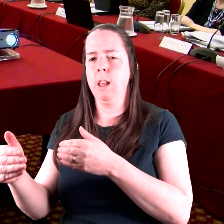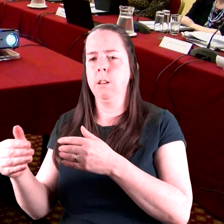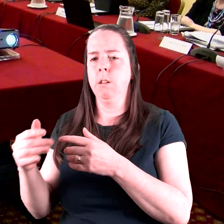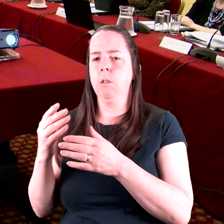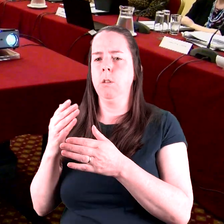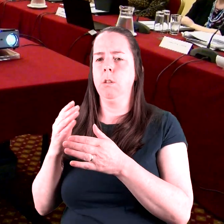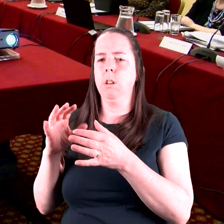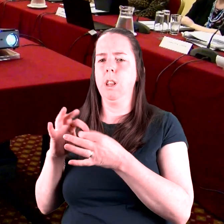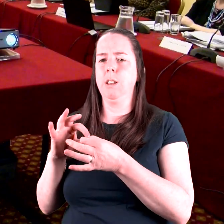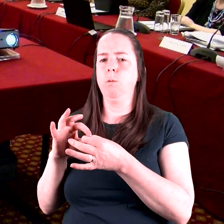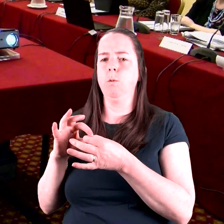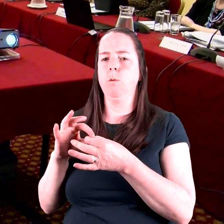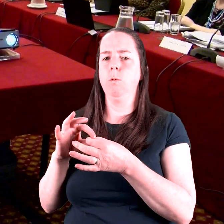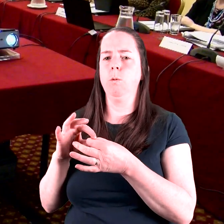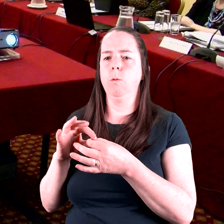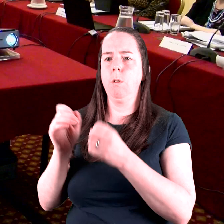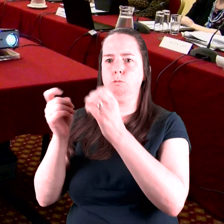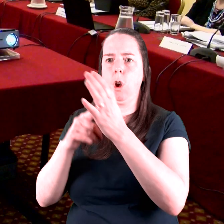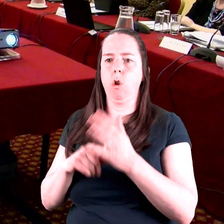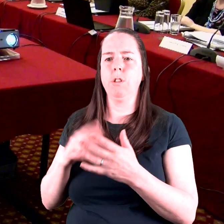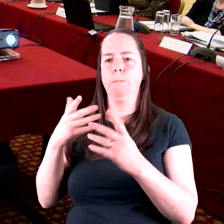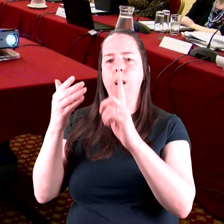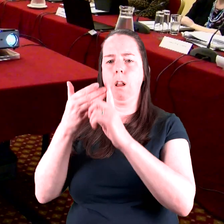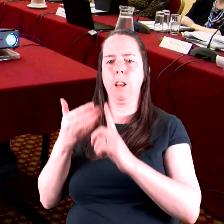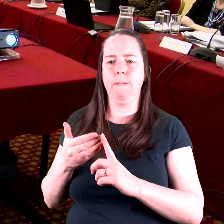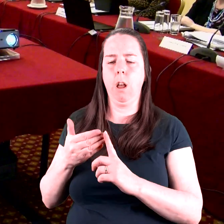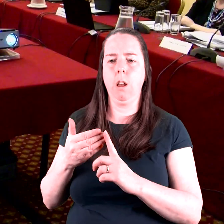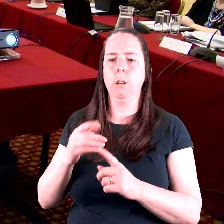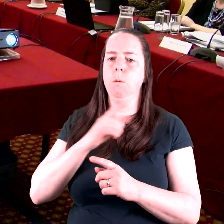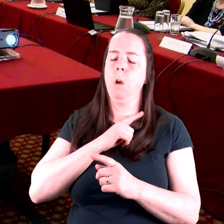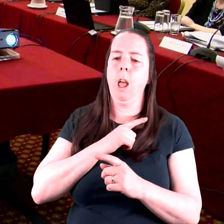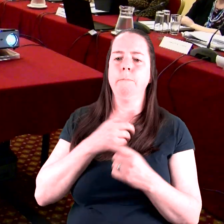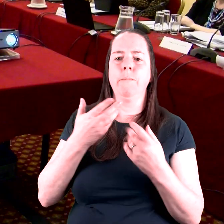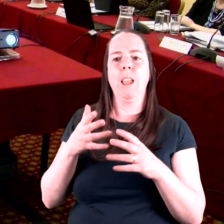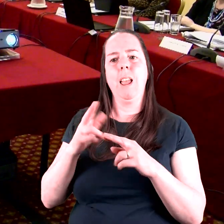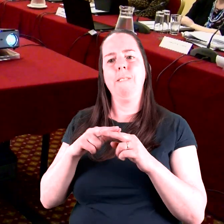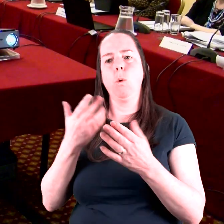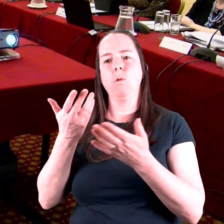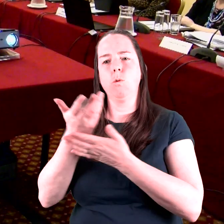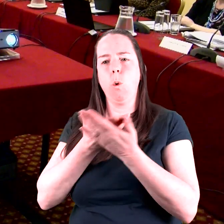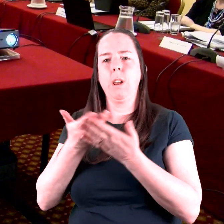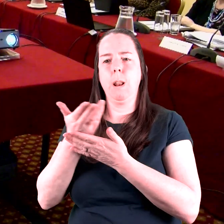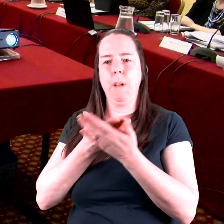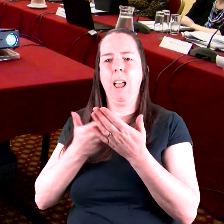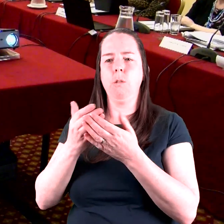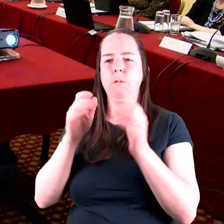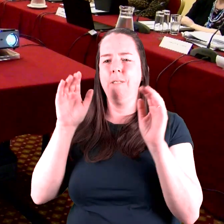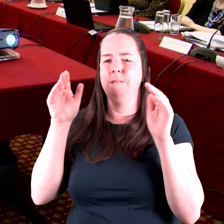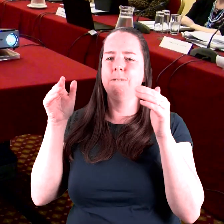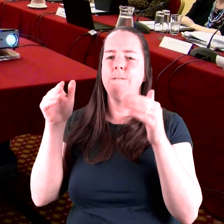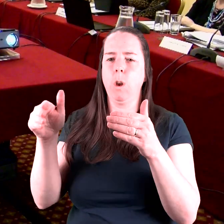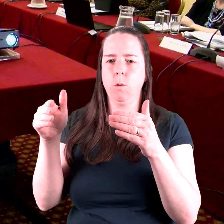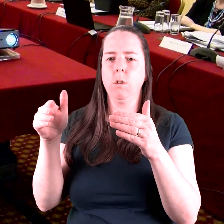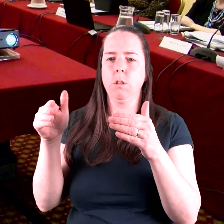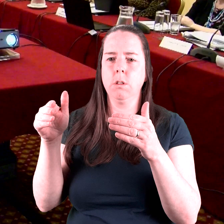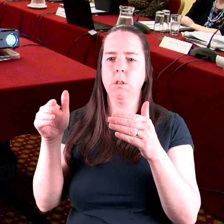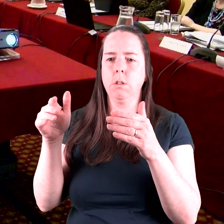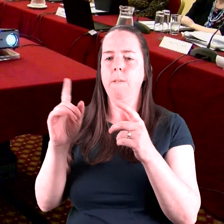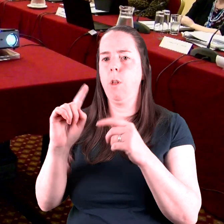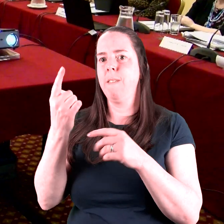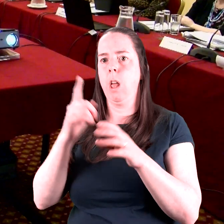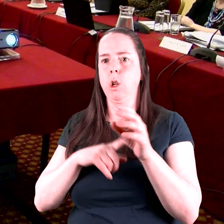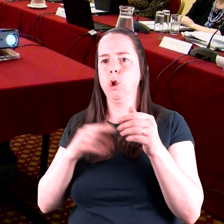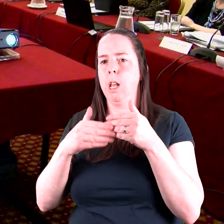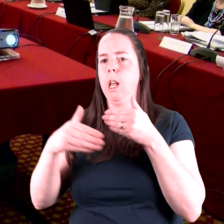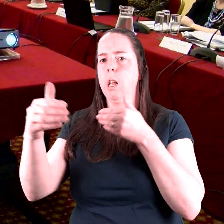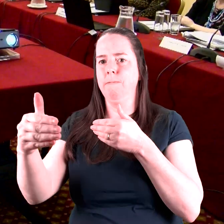is really to do with the priorities that have been identified, because if we're talking about a focus